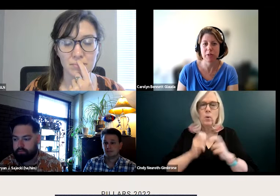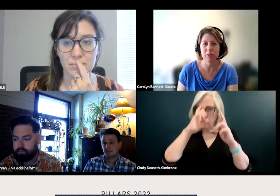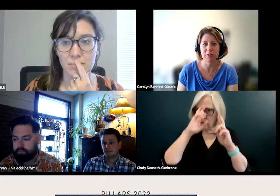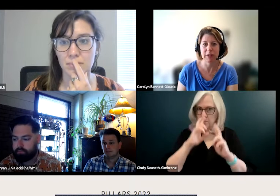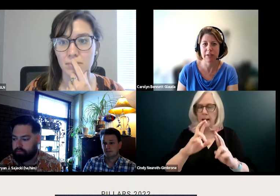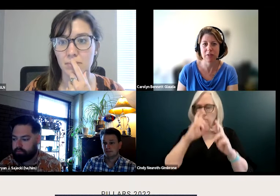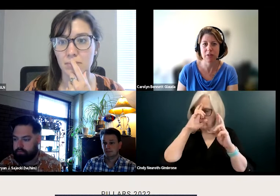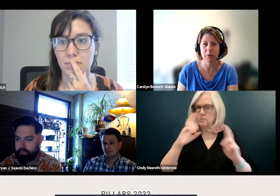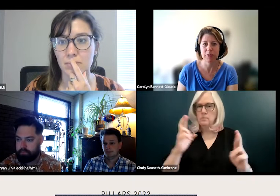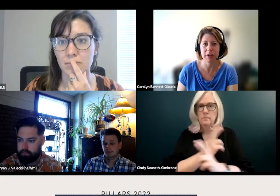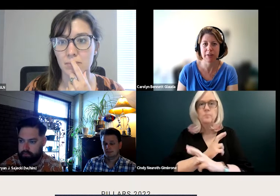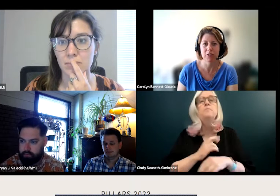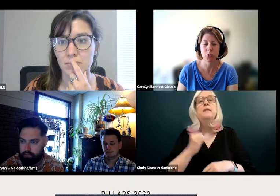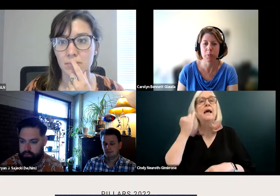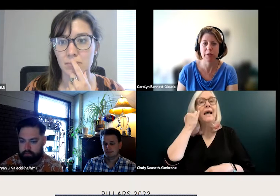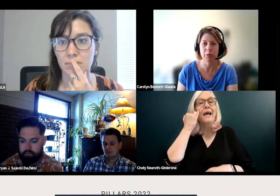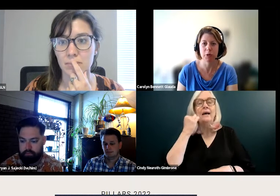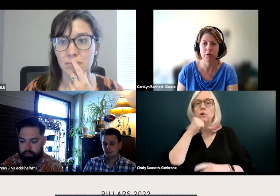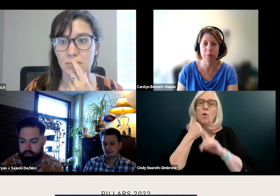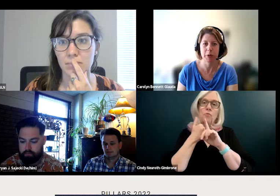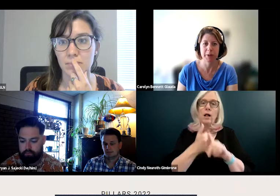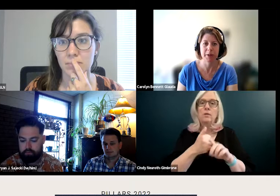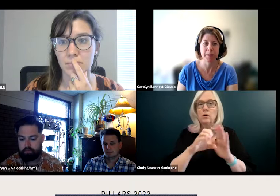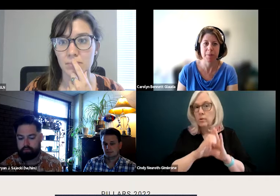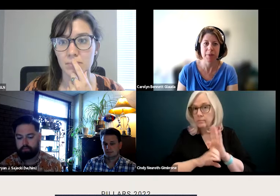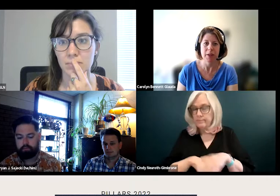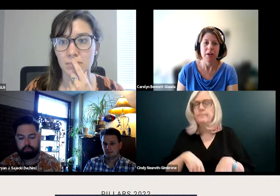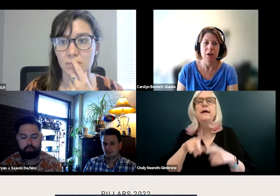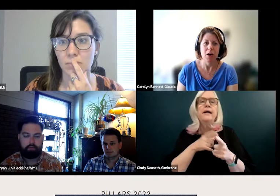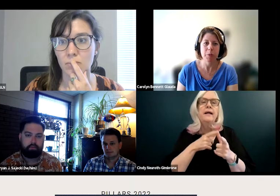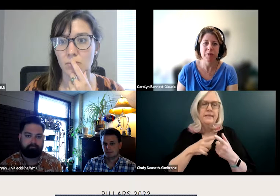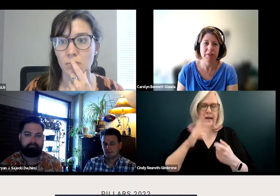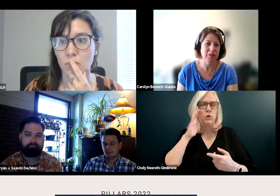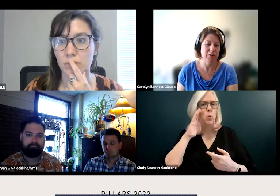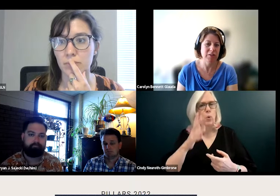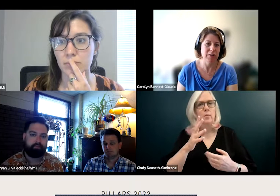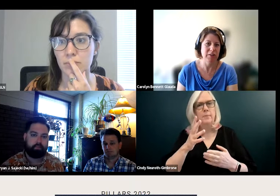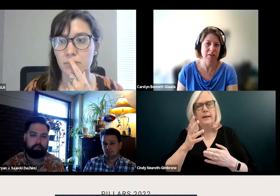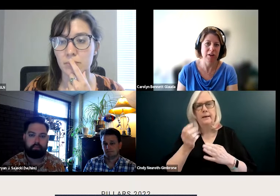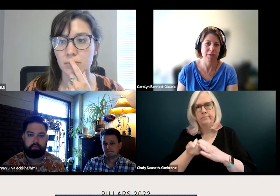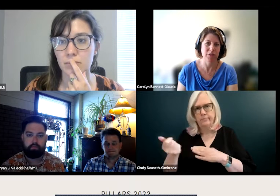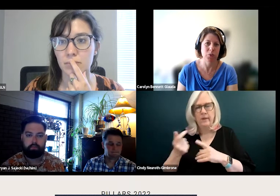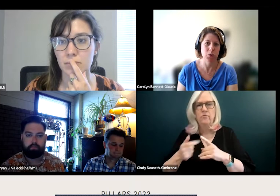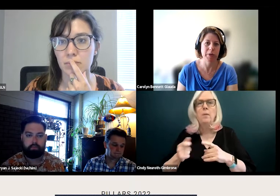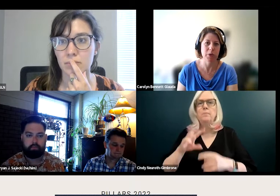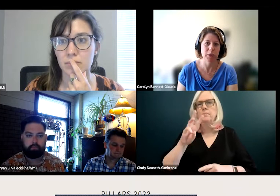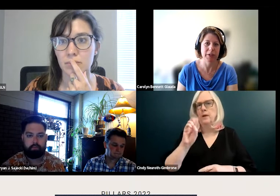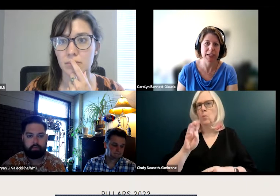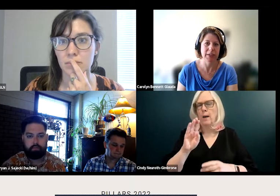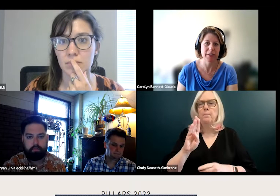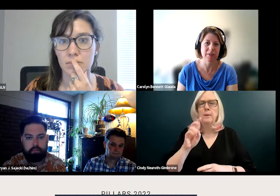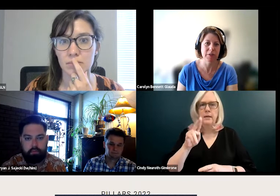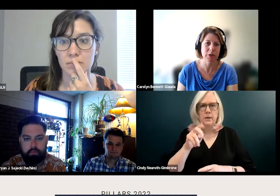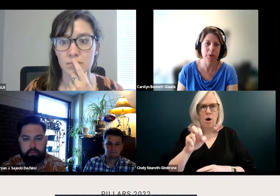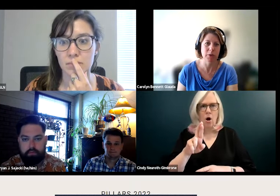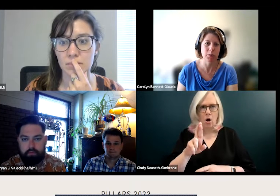there's anyone who doesn't adhere to the Code of Conduct, you will be removed from the webinar. All presentations in this conference will be recorded,